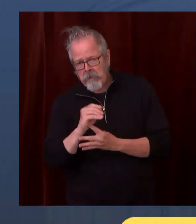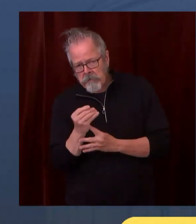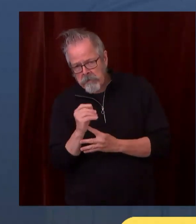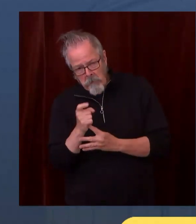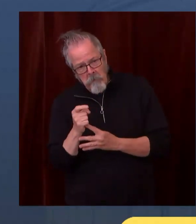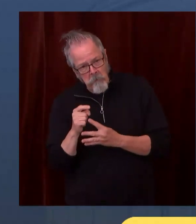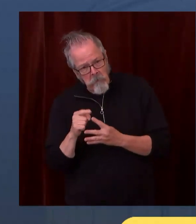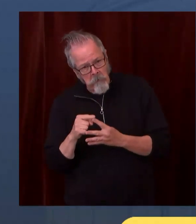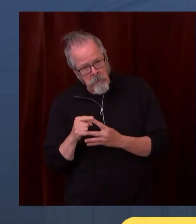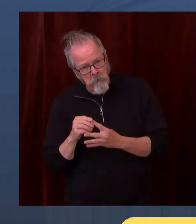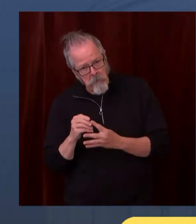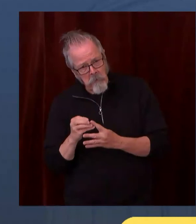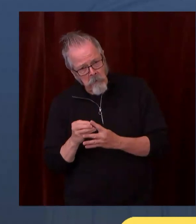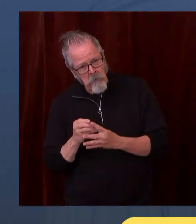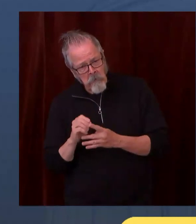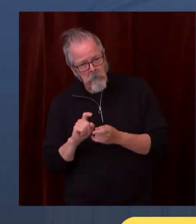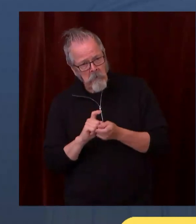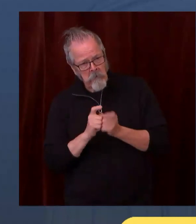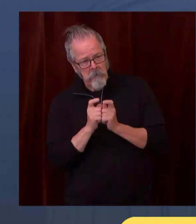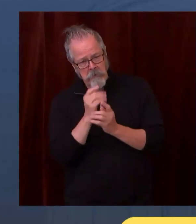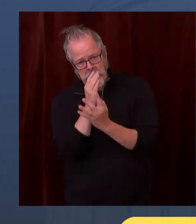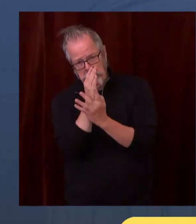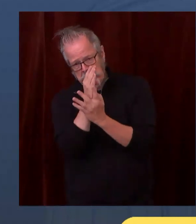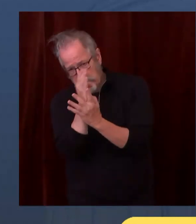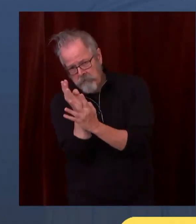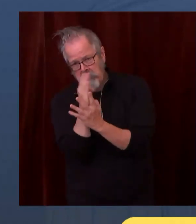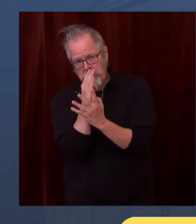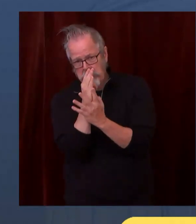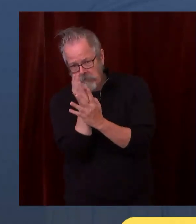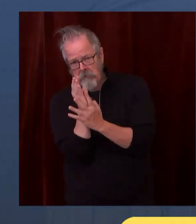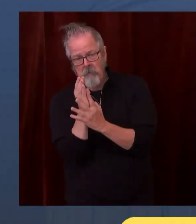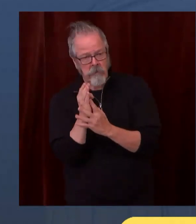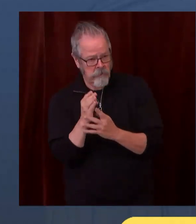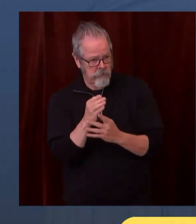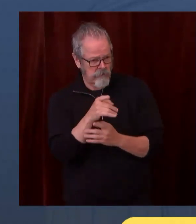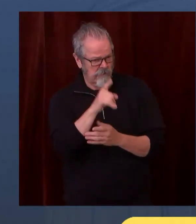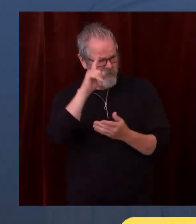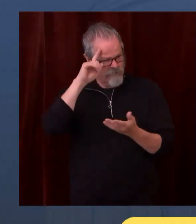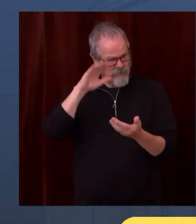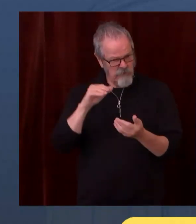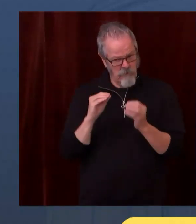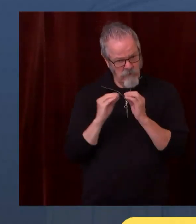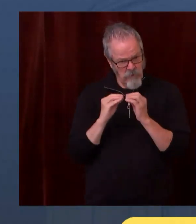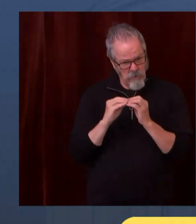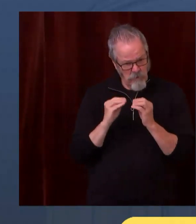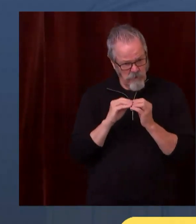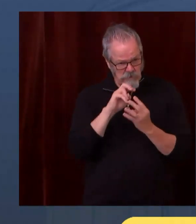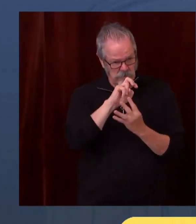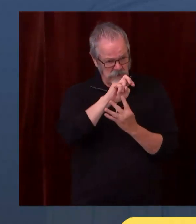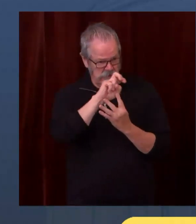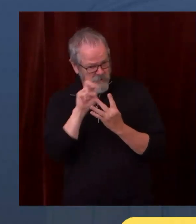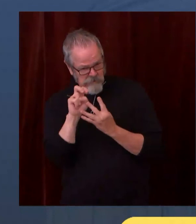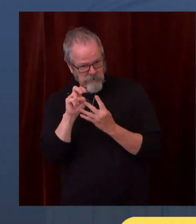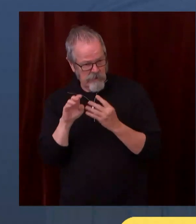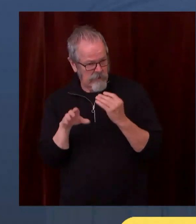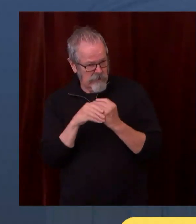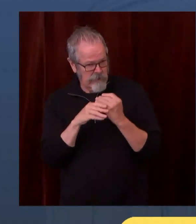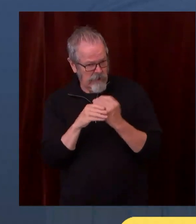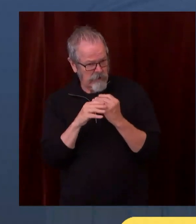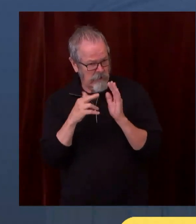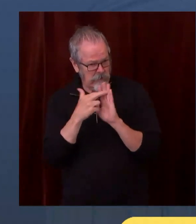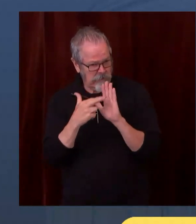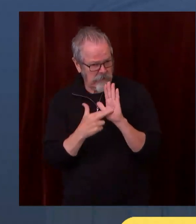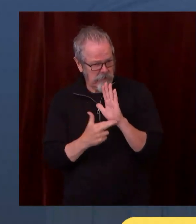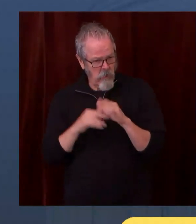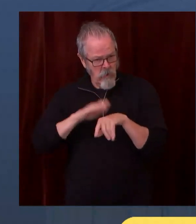we continue to work with Yakima, Benton, Franklin, and Chelan Douglas counties on their modified phase 1